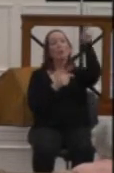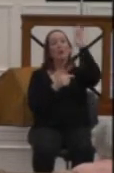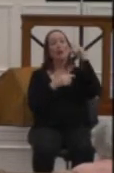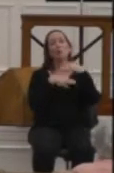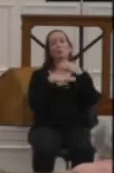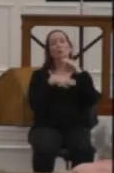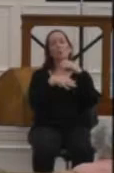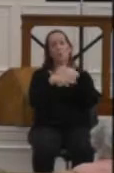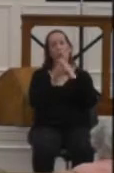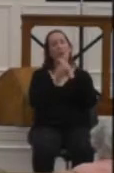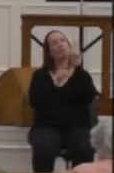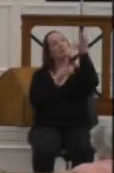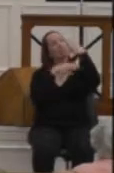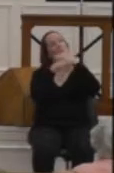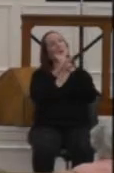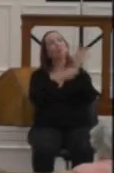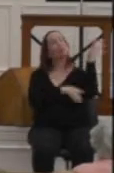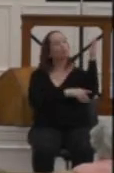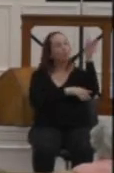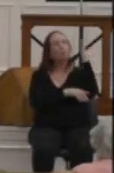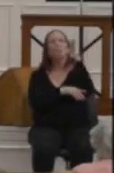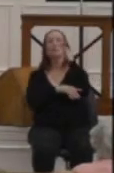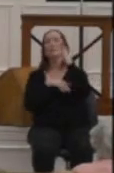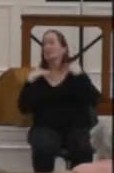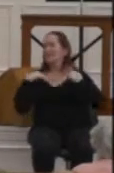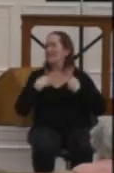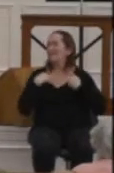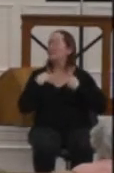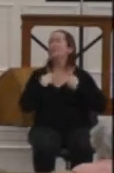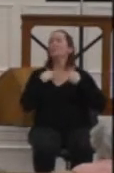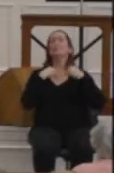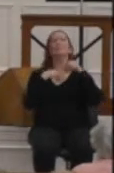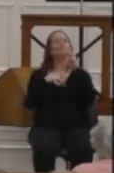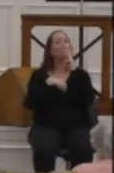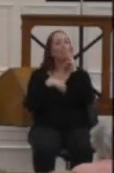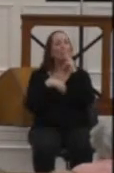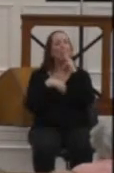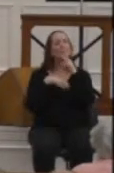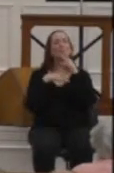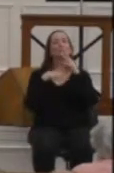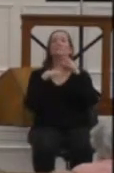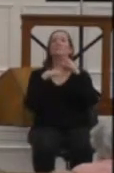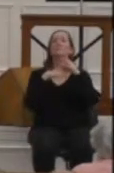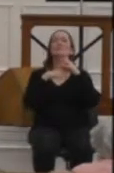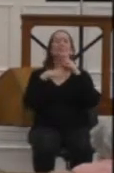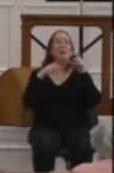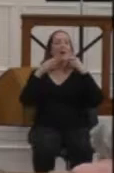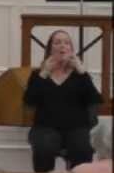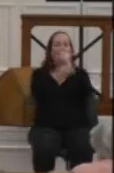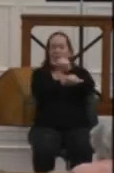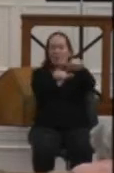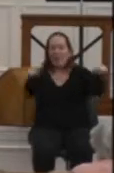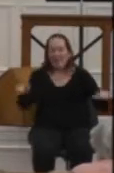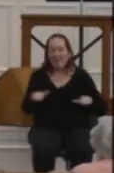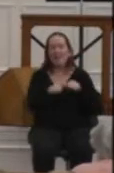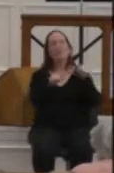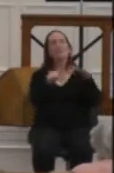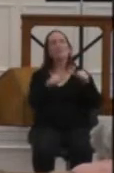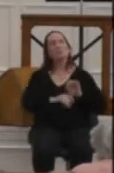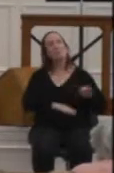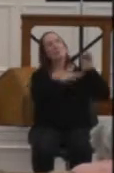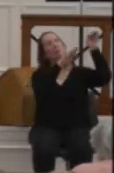trees, he created the animals, he created the waters and the lands and the mountains. He created all of these things, the stars, the moon, the sun.